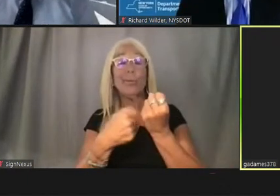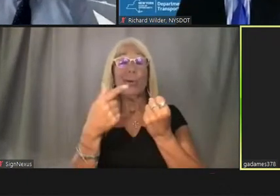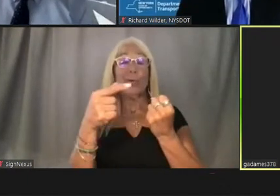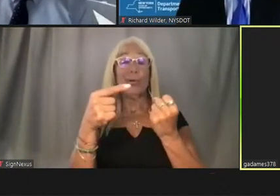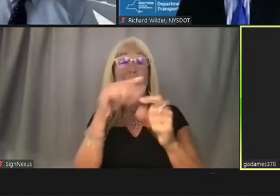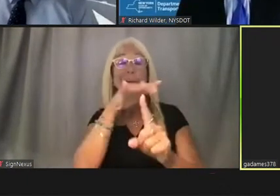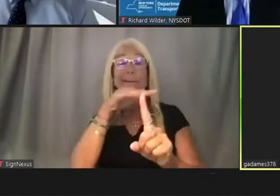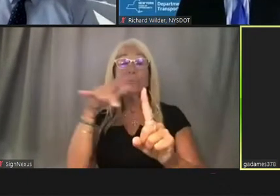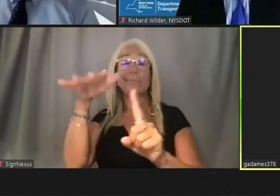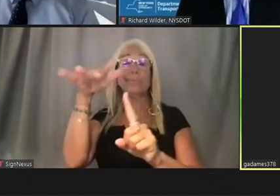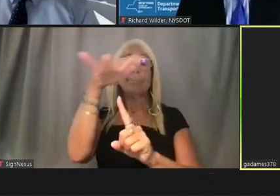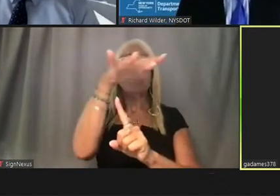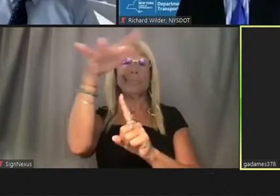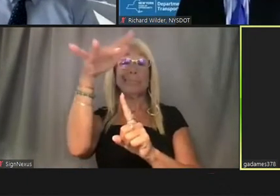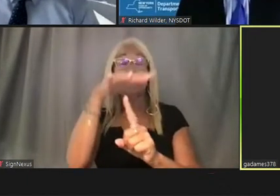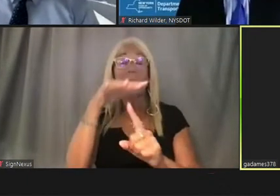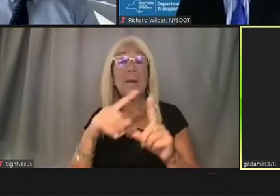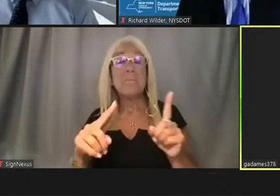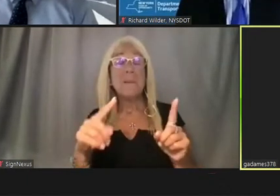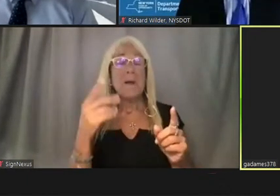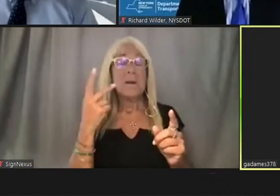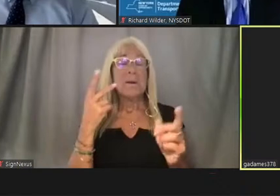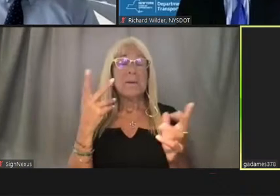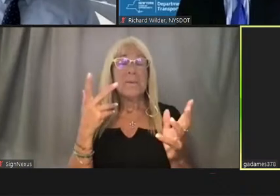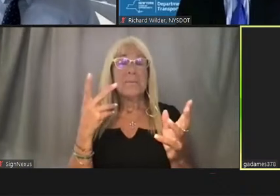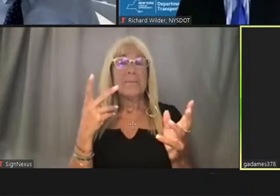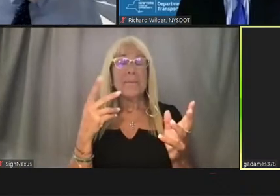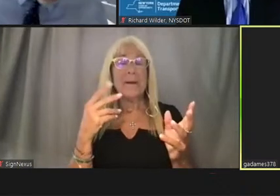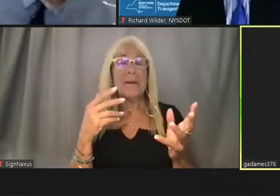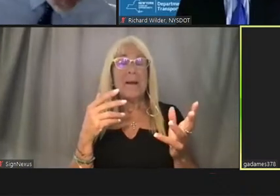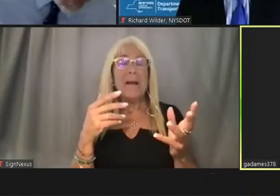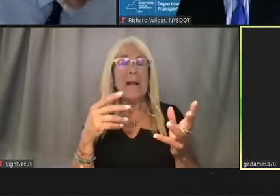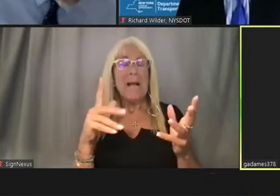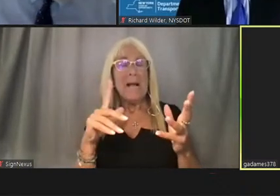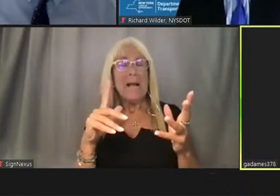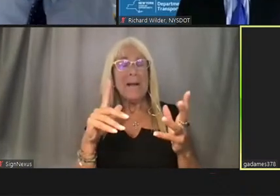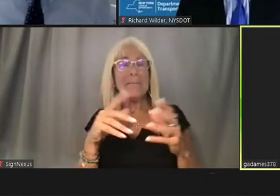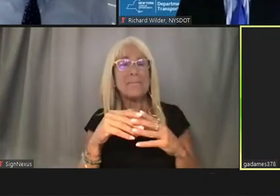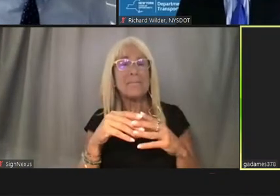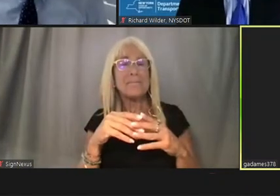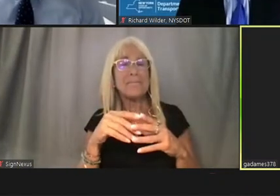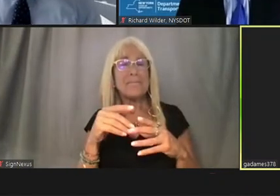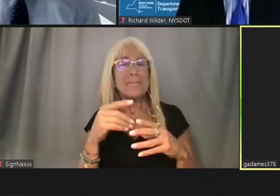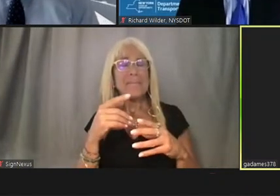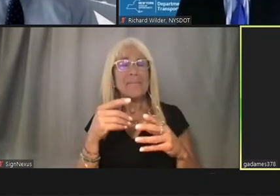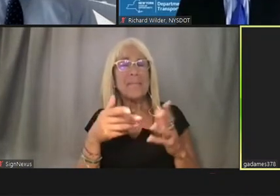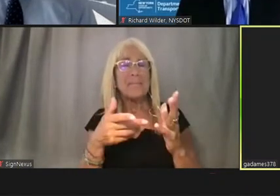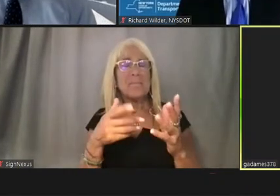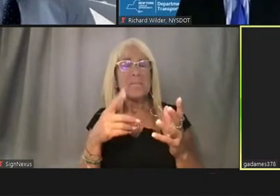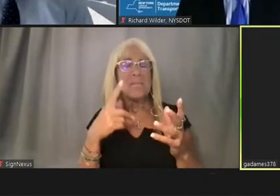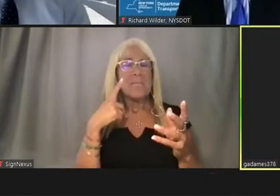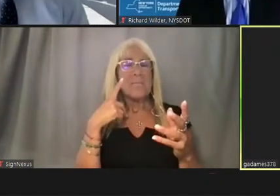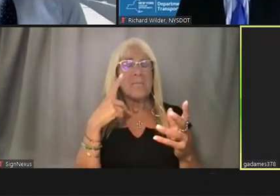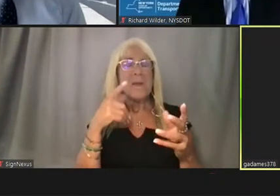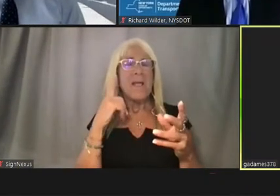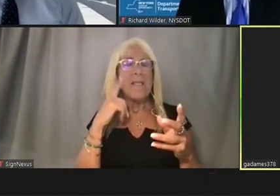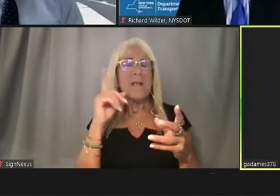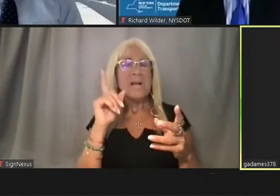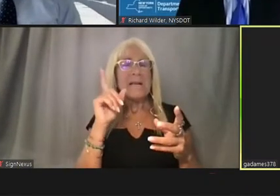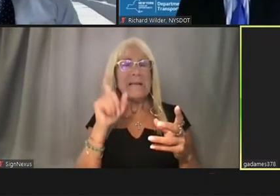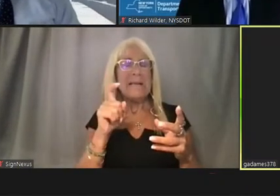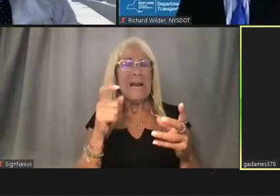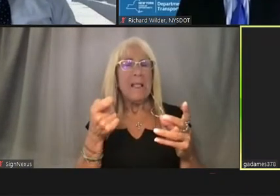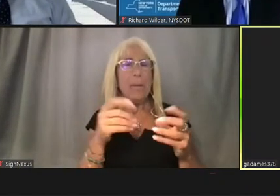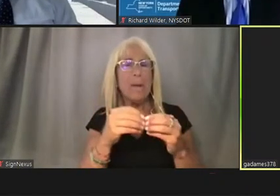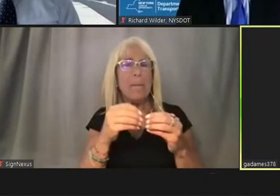you to look at this uh skeptically right or critically rather so one of the tenets of congestion pricing is that it will reduce